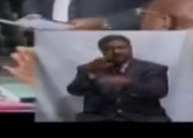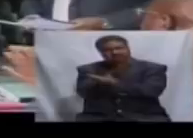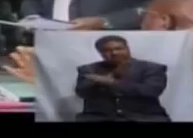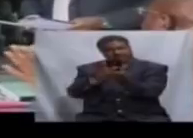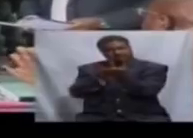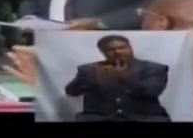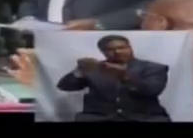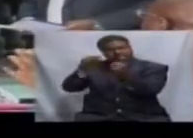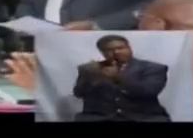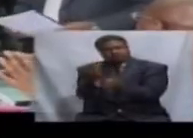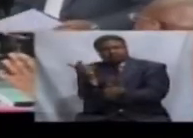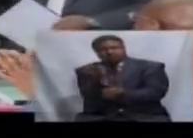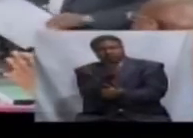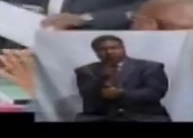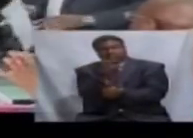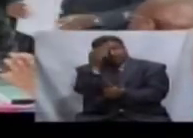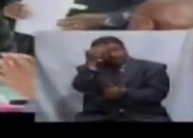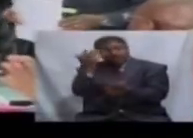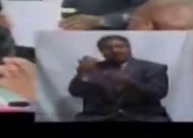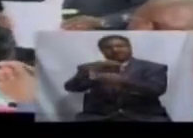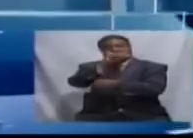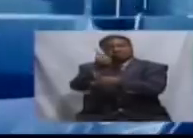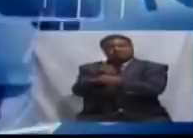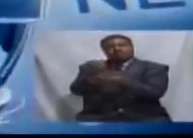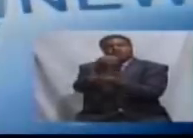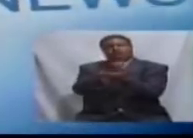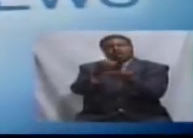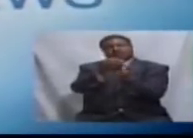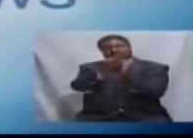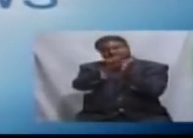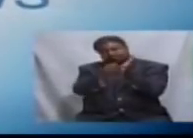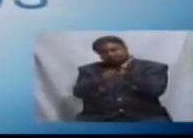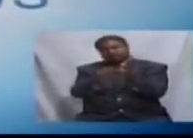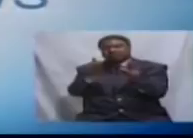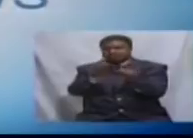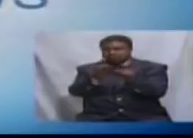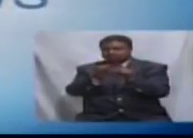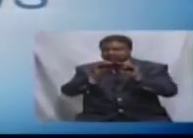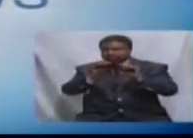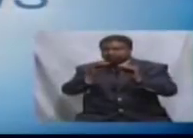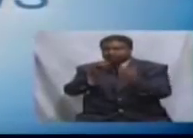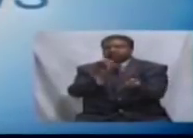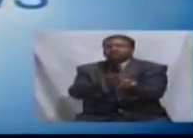Association for the establishment of the College of Medicine and Surgery in Zambia.